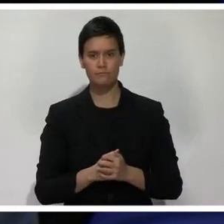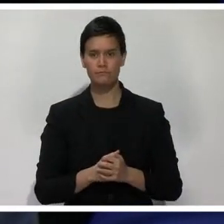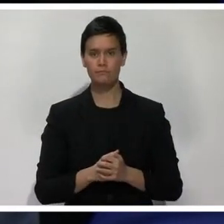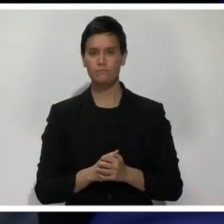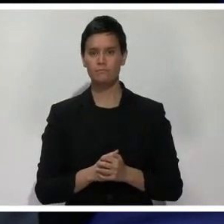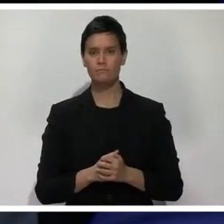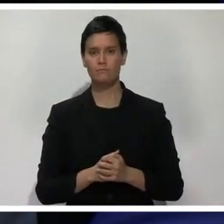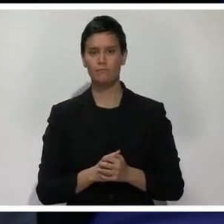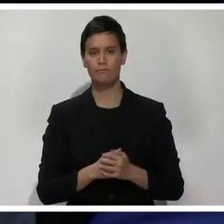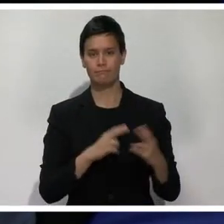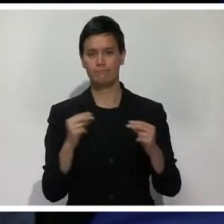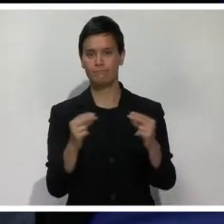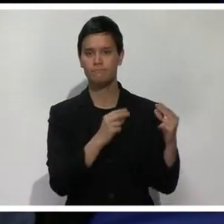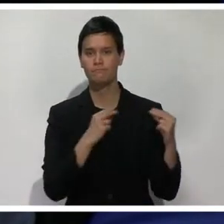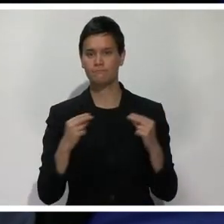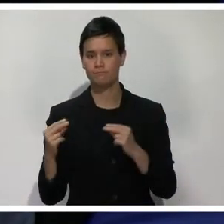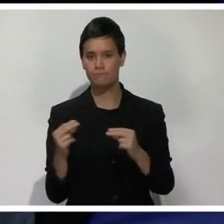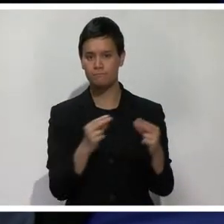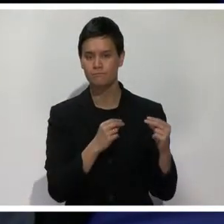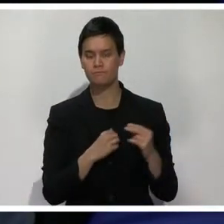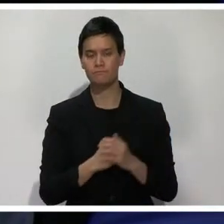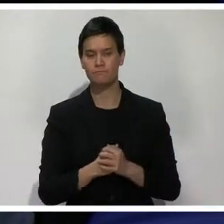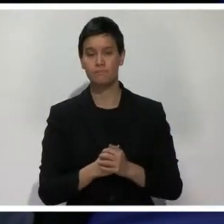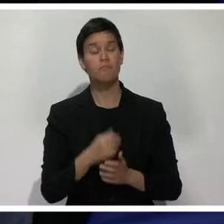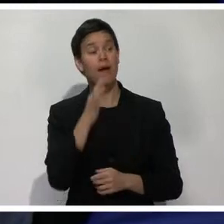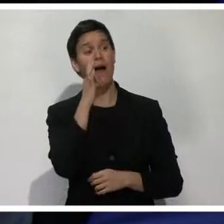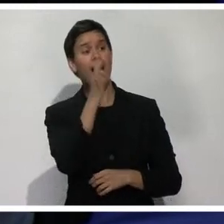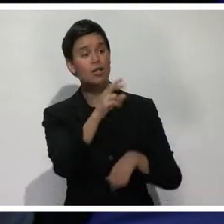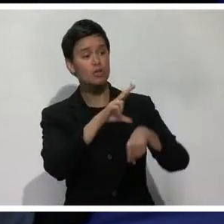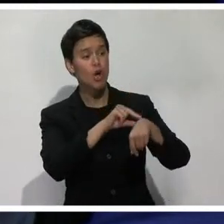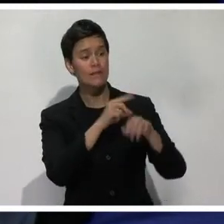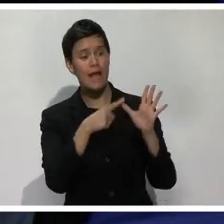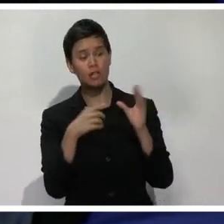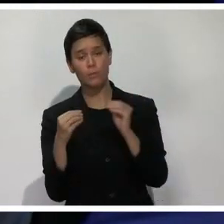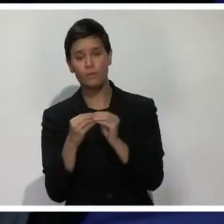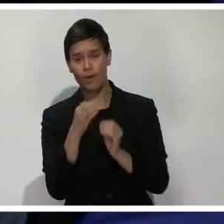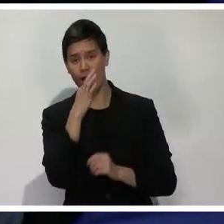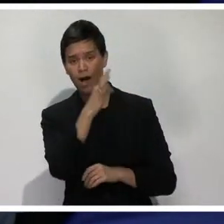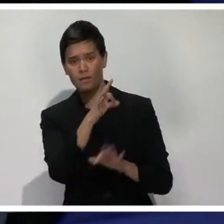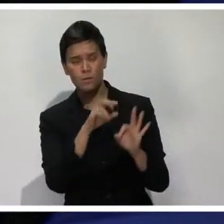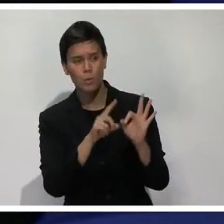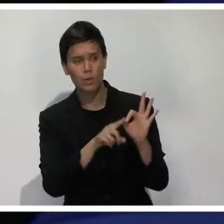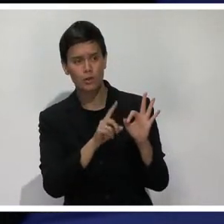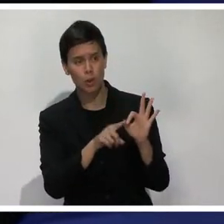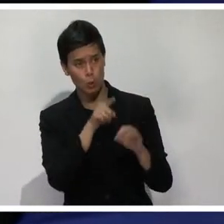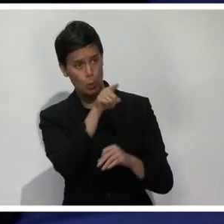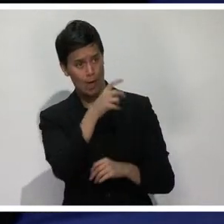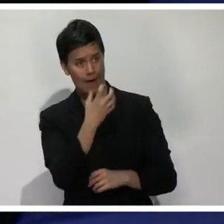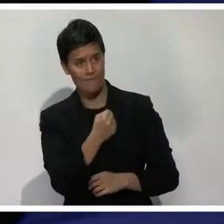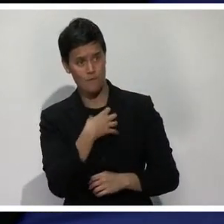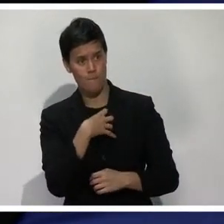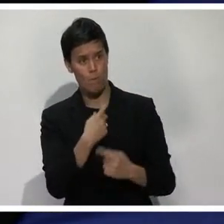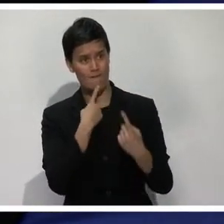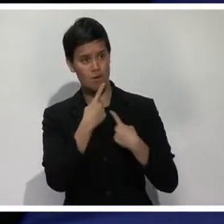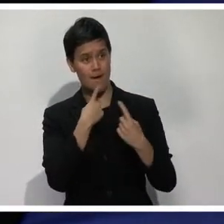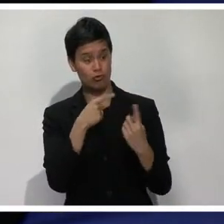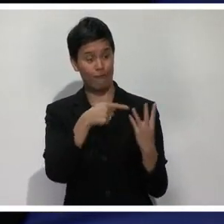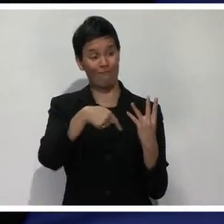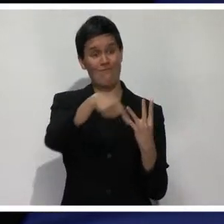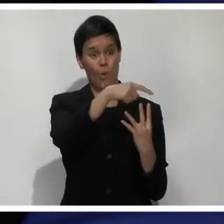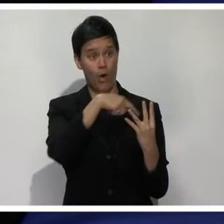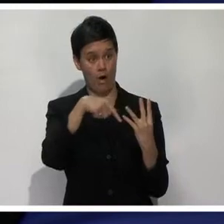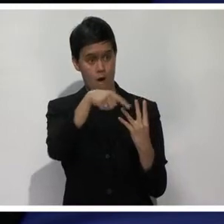penalty regime there in the front. Dr. Bloomfield, do you have any more details about the 4 probable cases? Are we